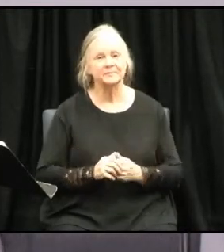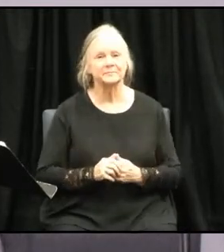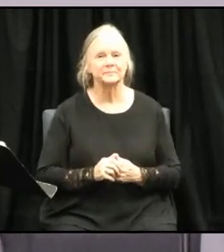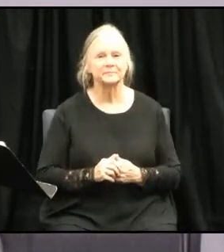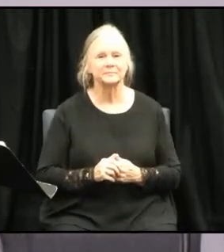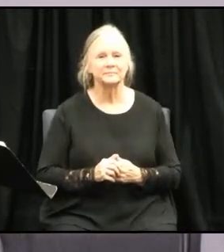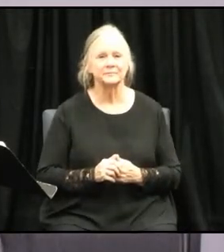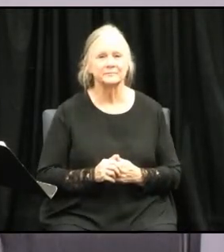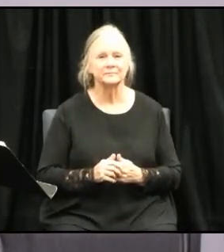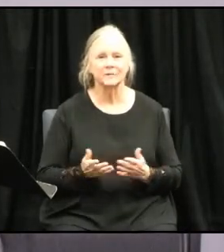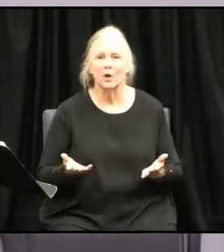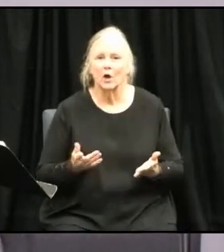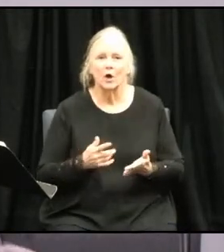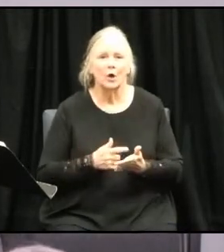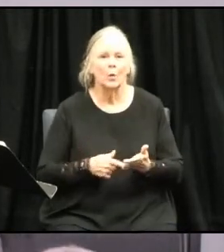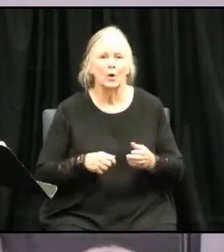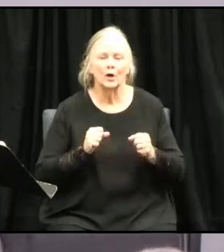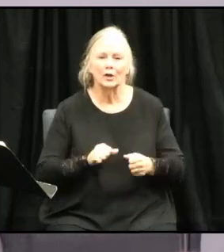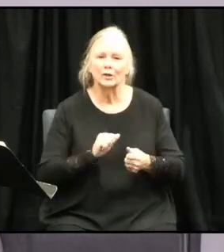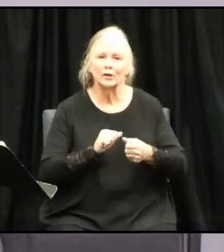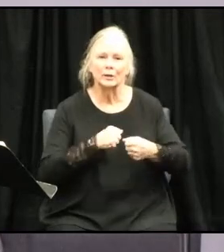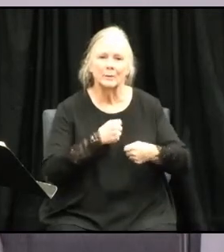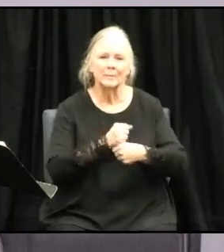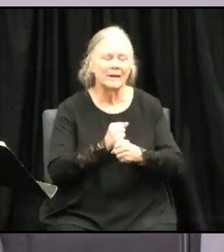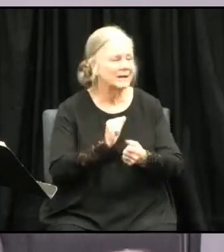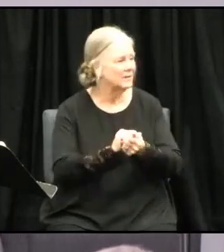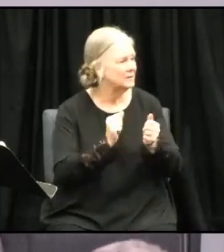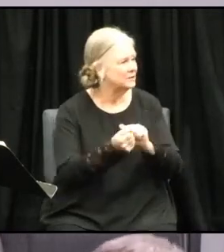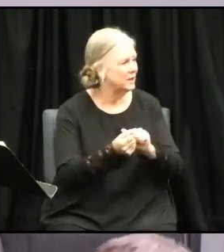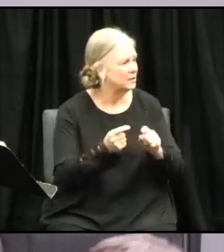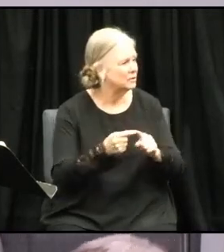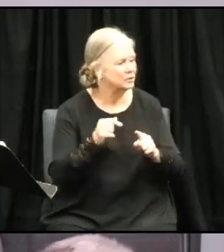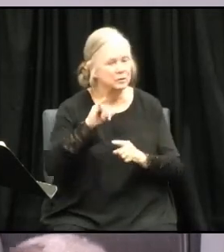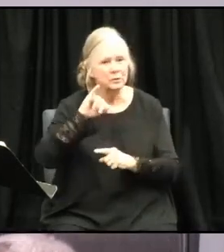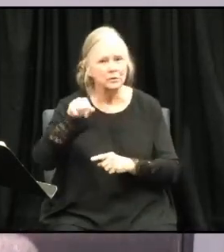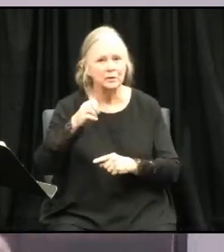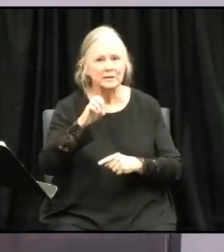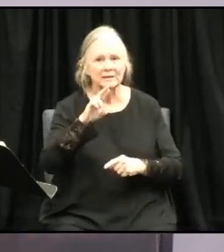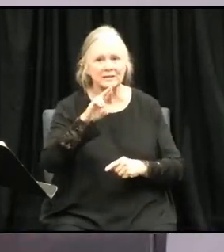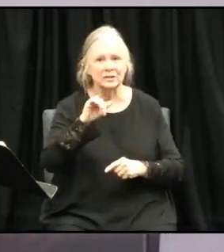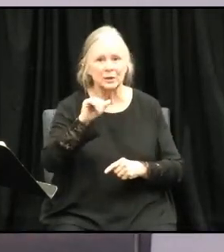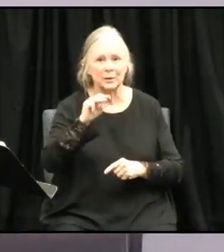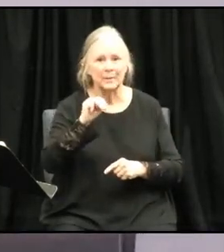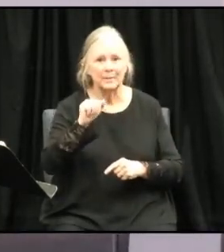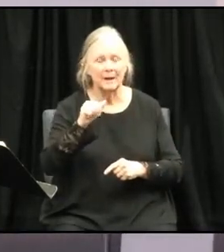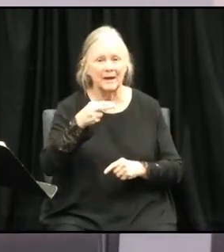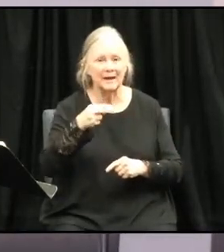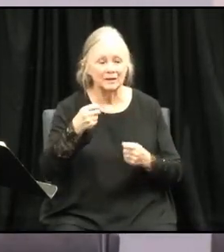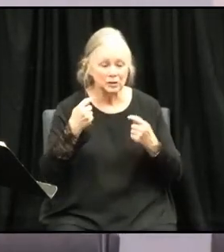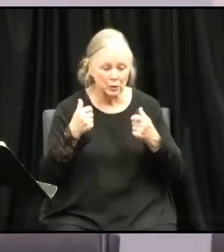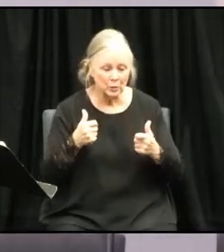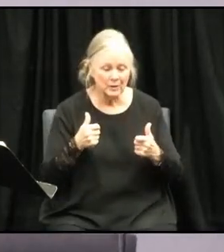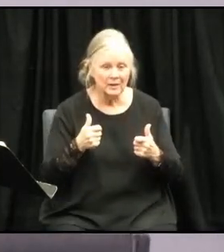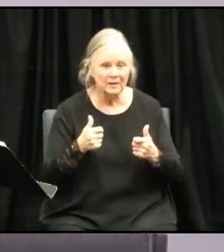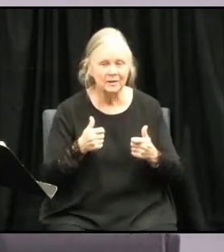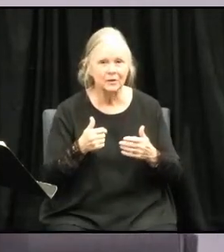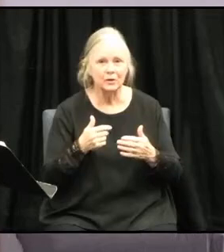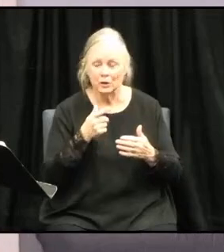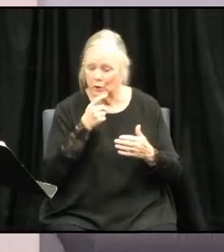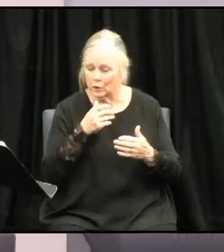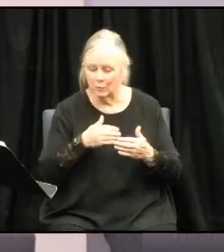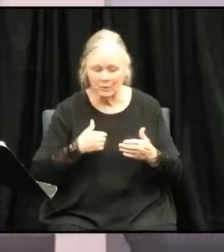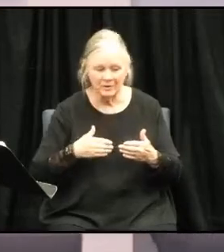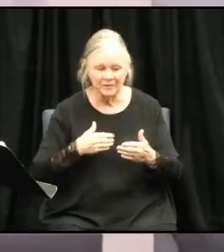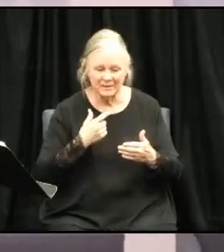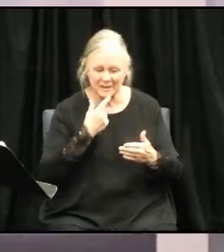What could have brought the change to Jeremiah so quickly, who previously, just before, said there